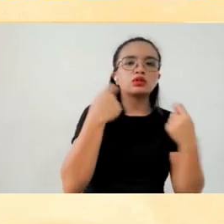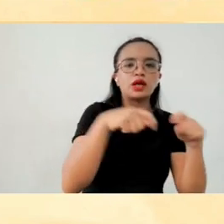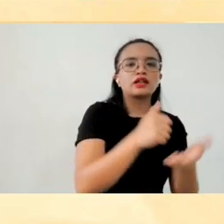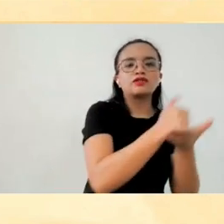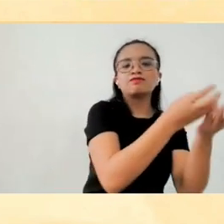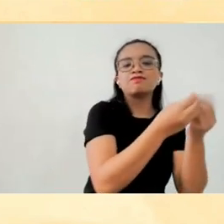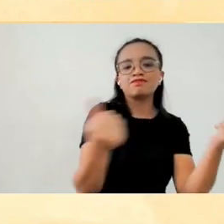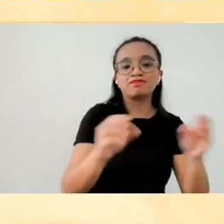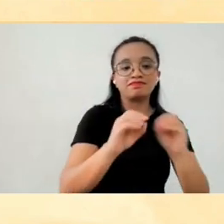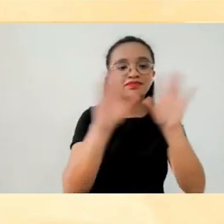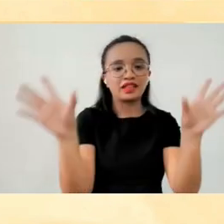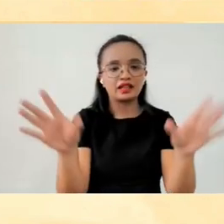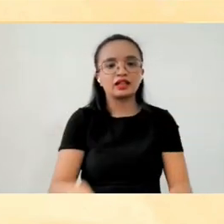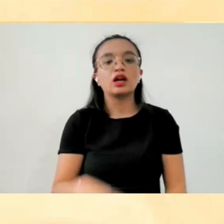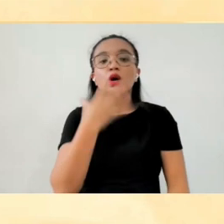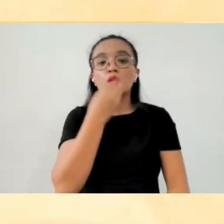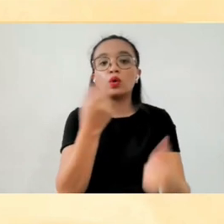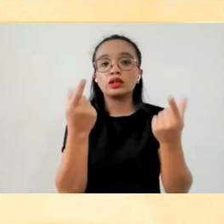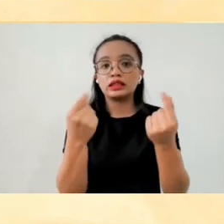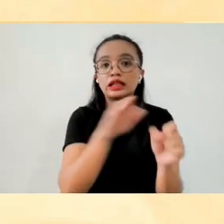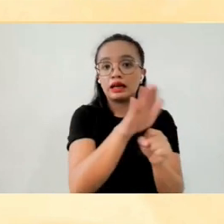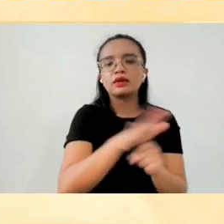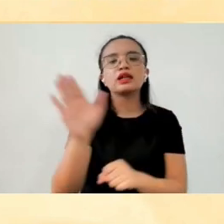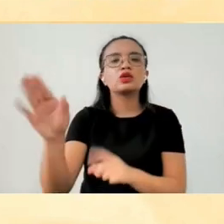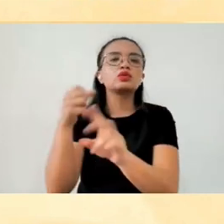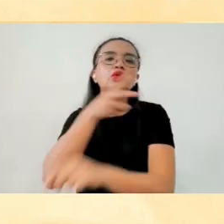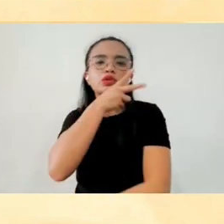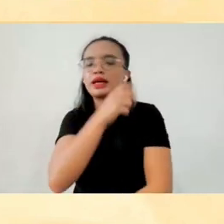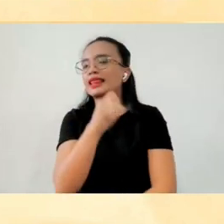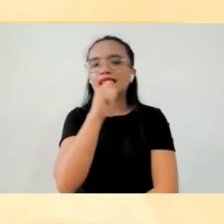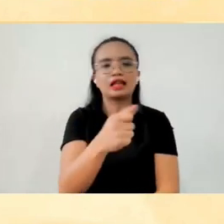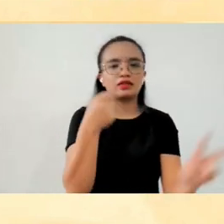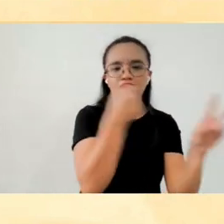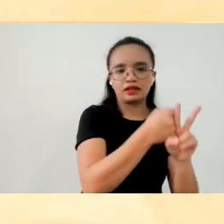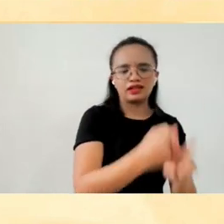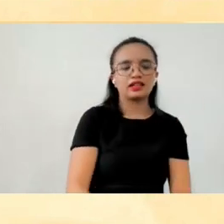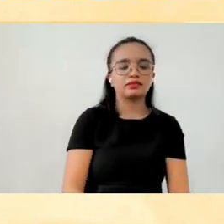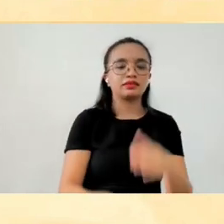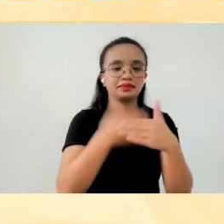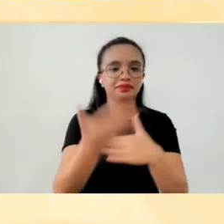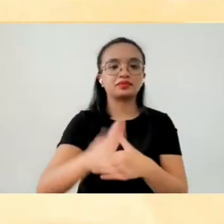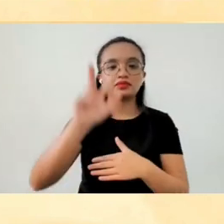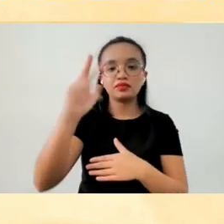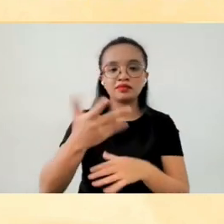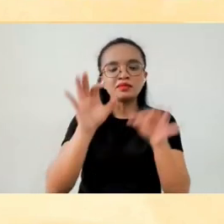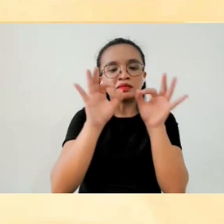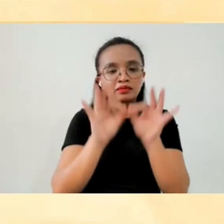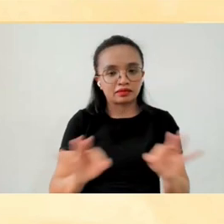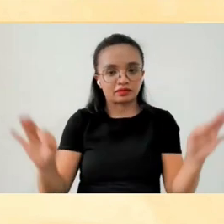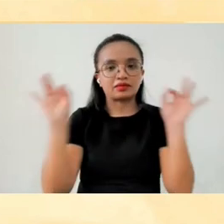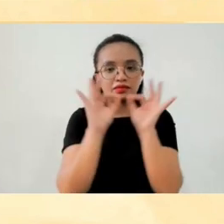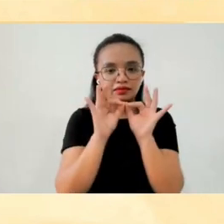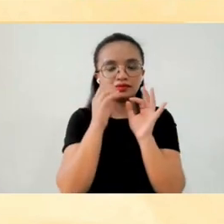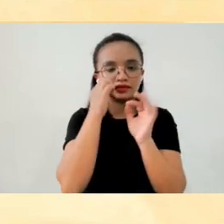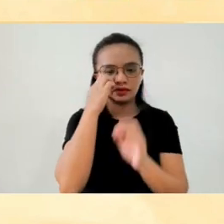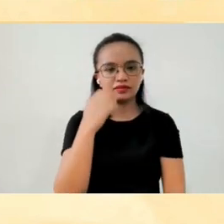the action was done by the perpetrator, not the victim. Okay. The third important, by the way, in telling